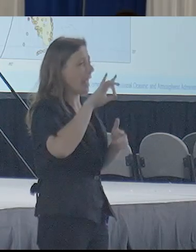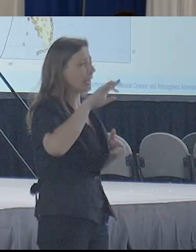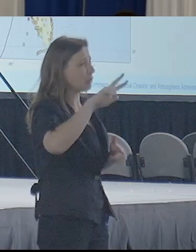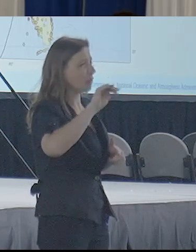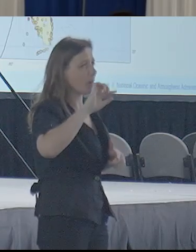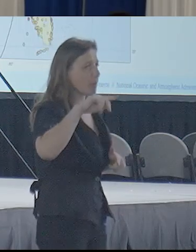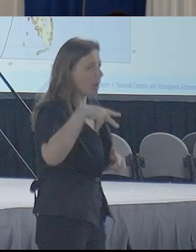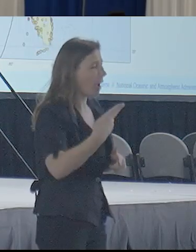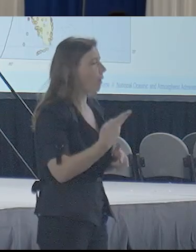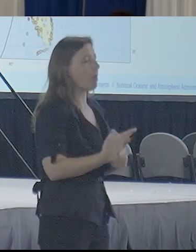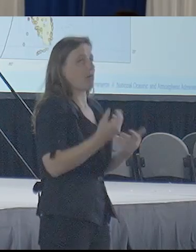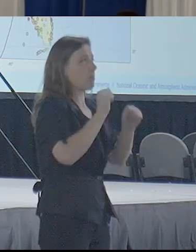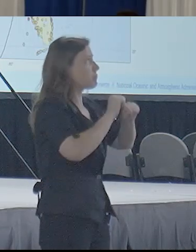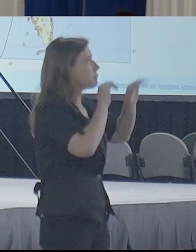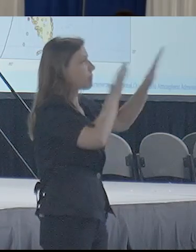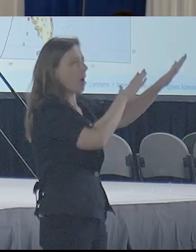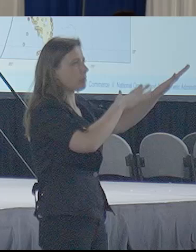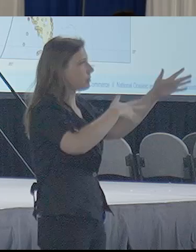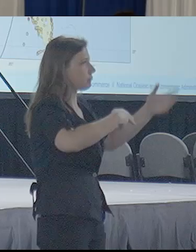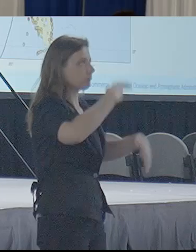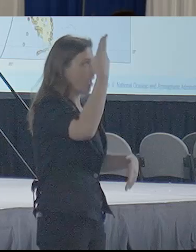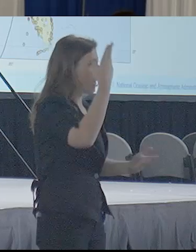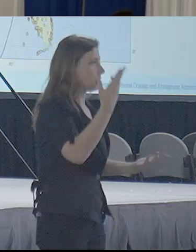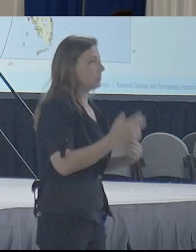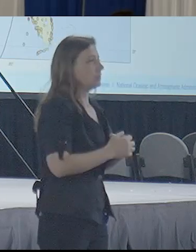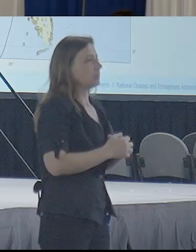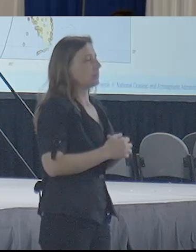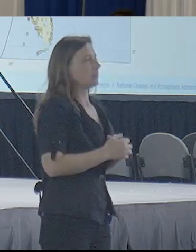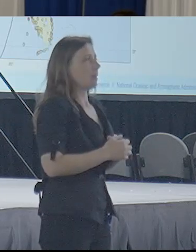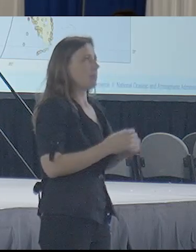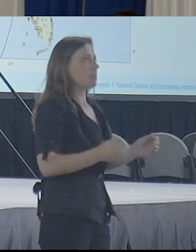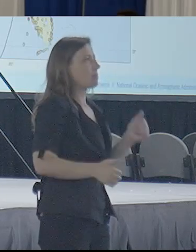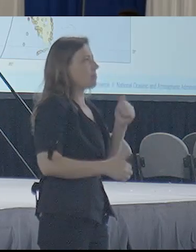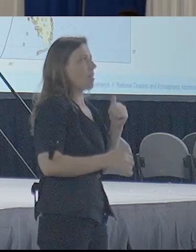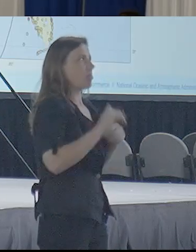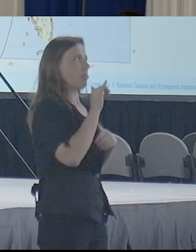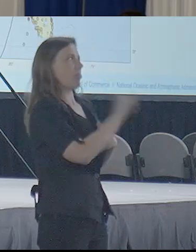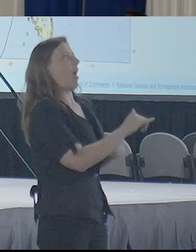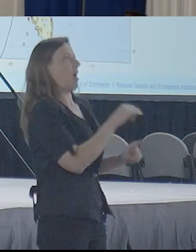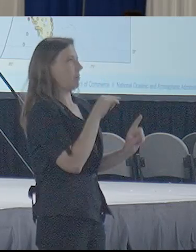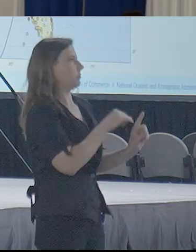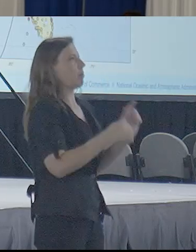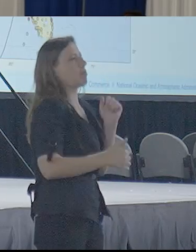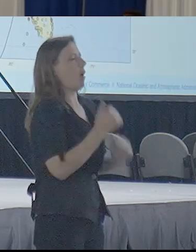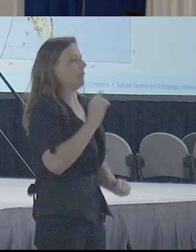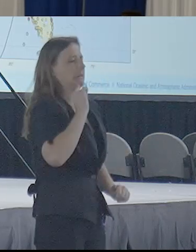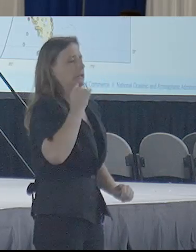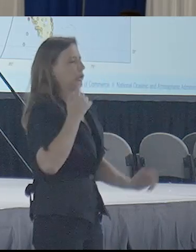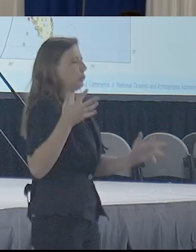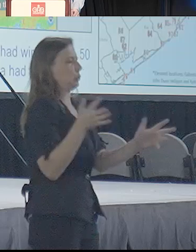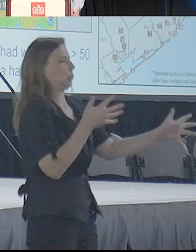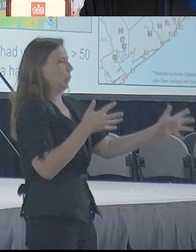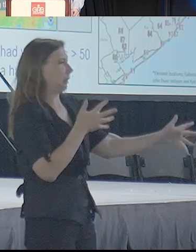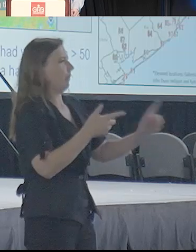and then in the mountains, even higher. So one of the most prolific inland wind producers with wind gusts that we've seen